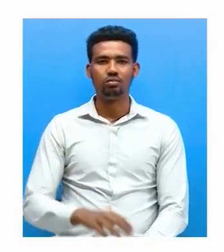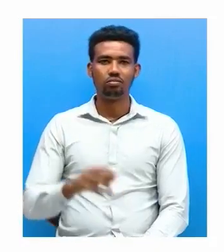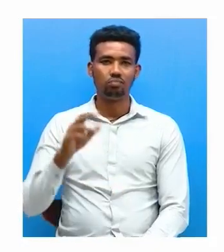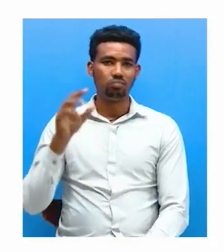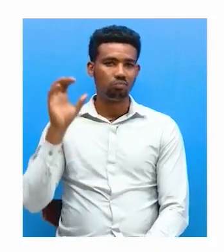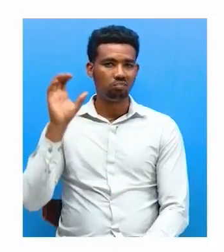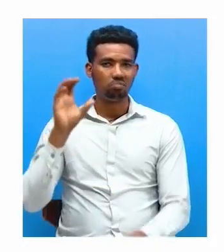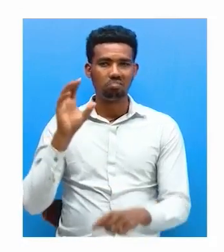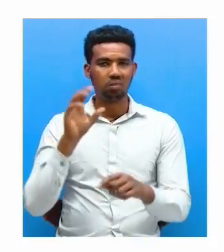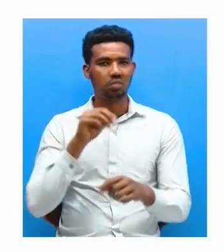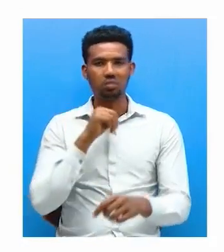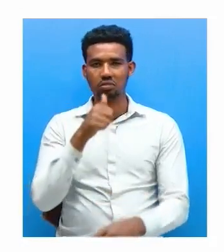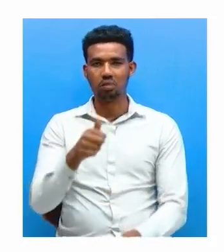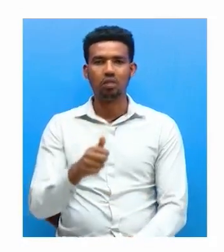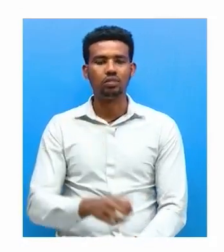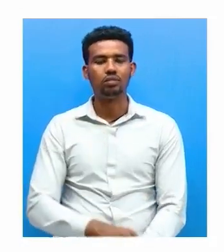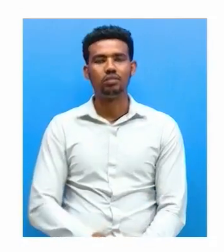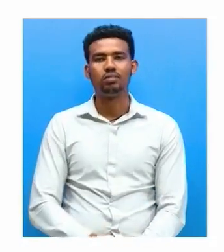not.